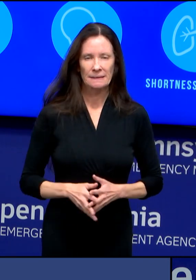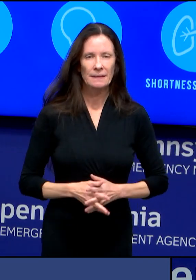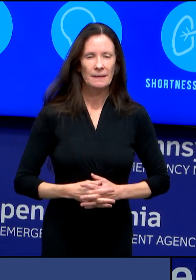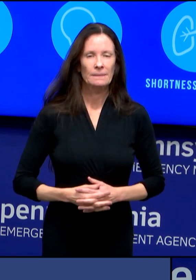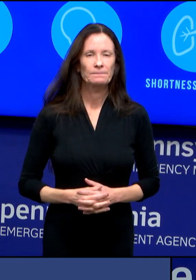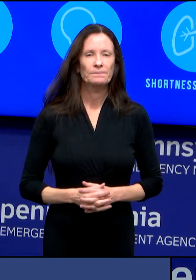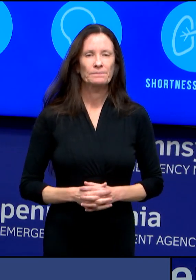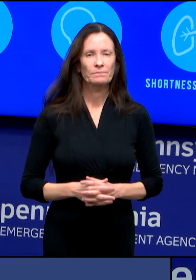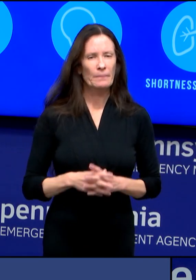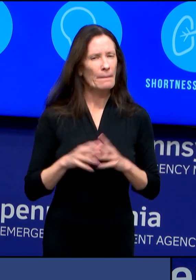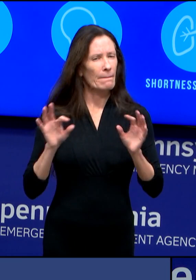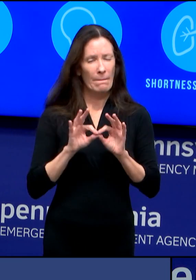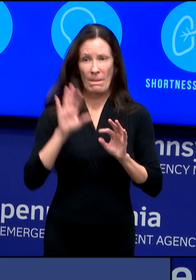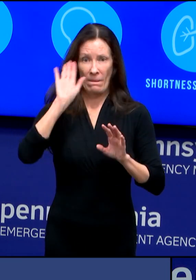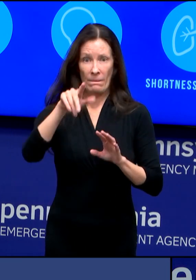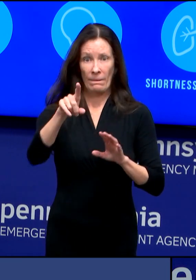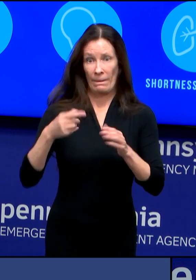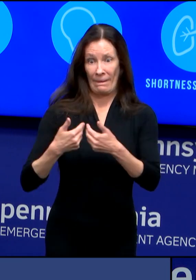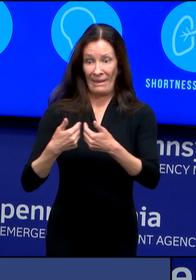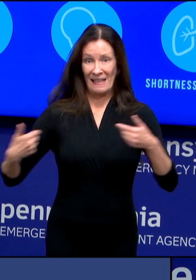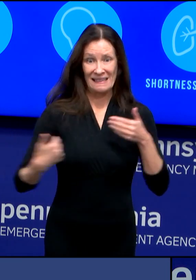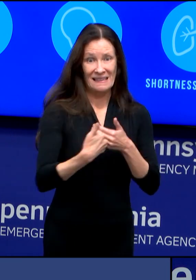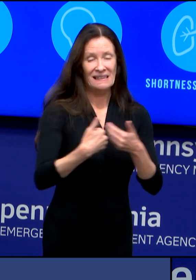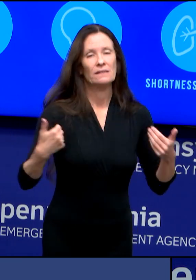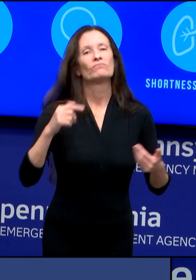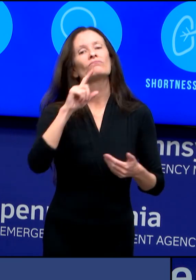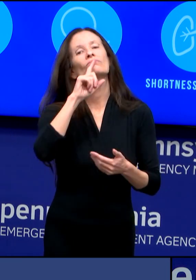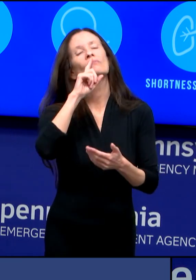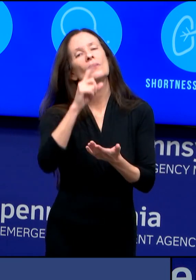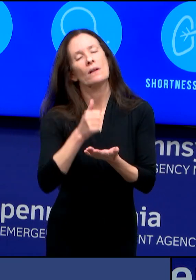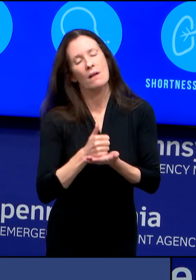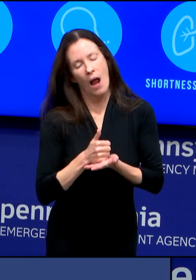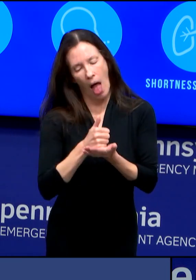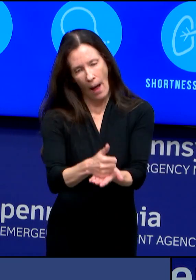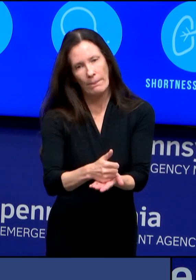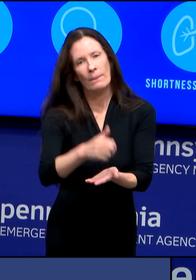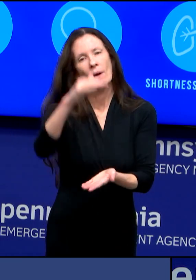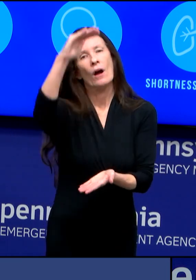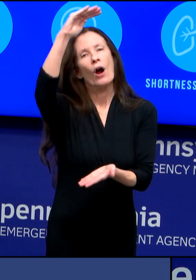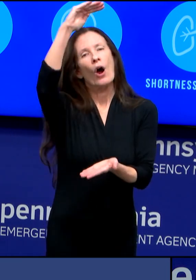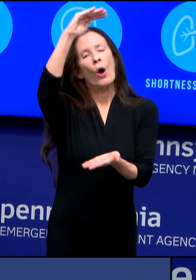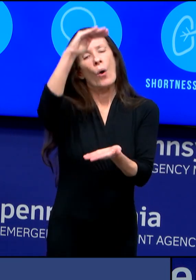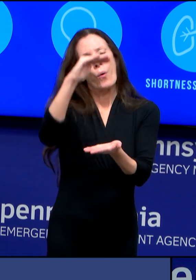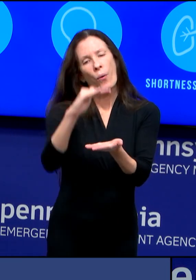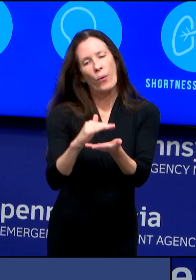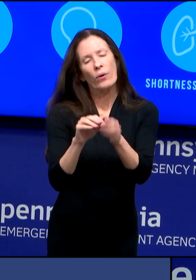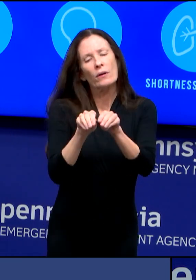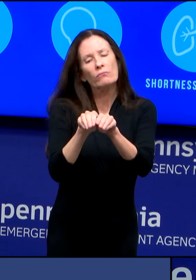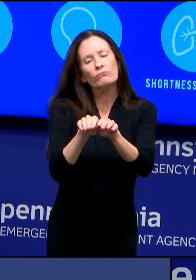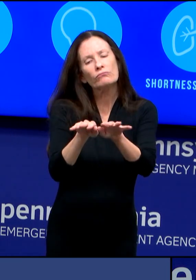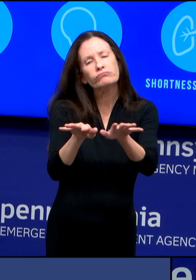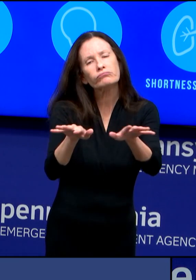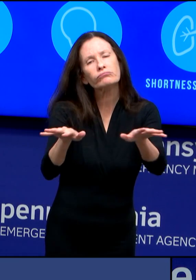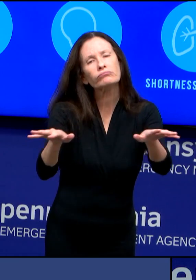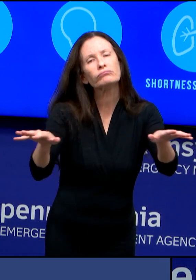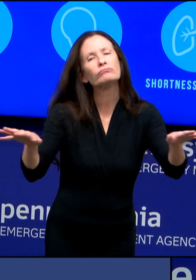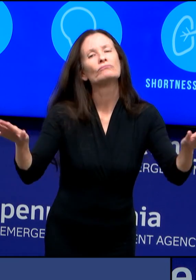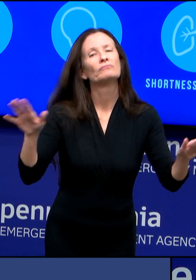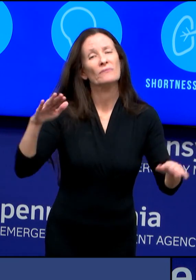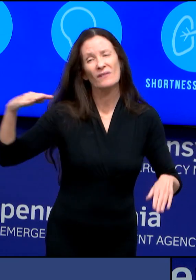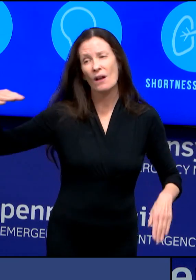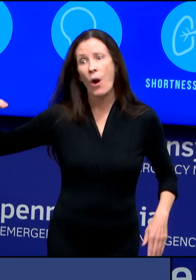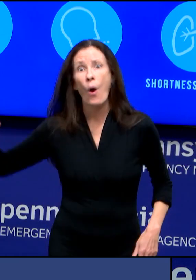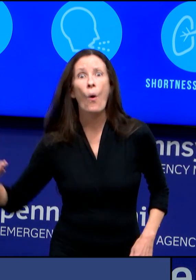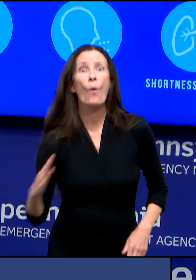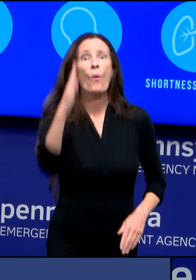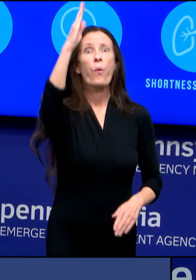us greatly in terms of preventing the spread and in preventing that surge from overwhelming us and